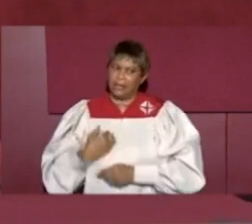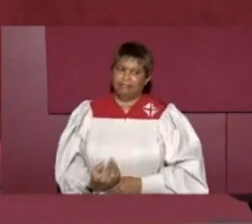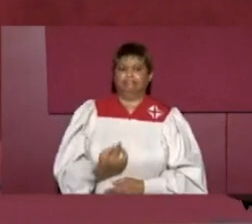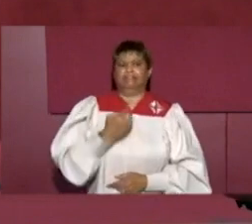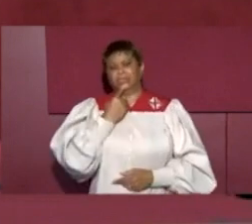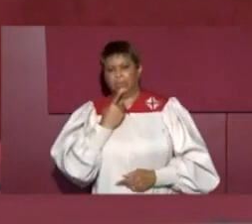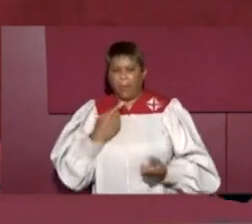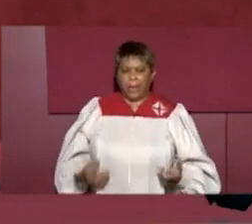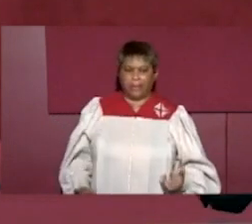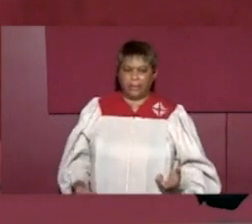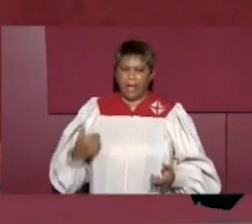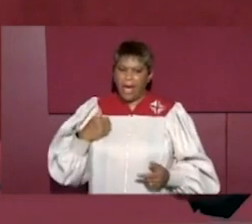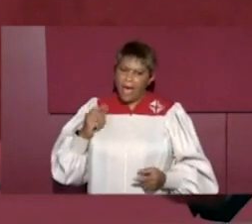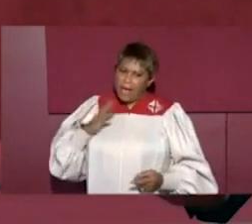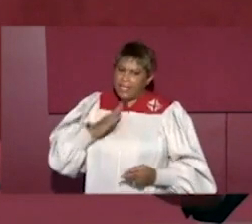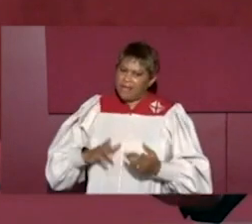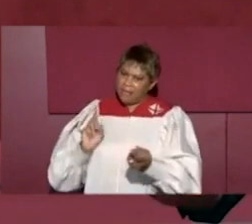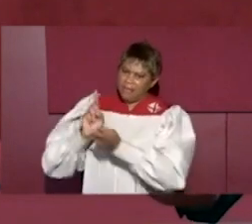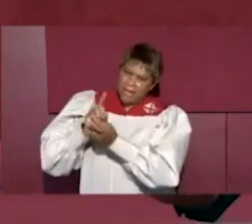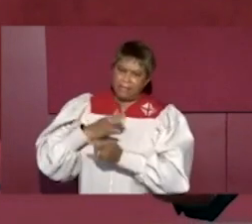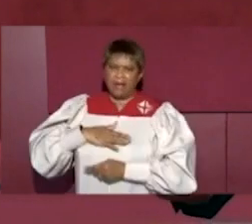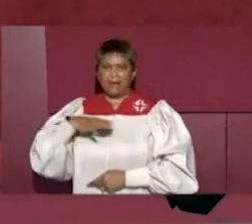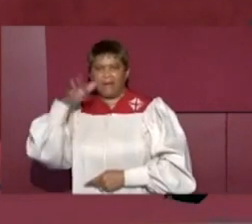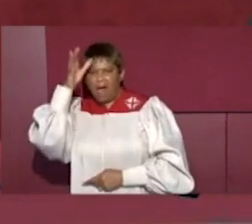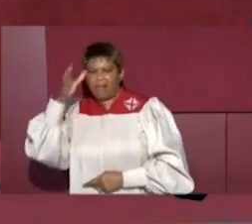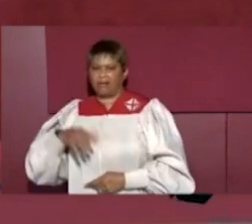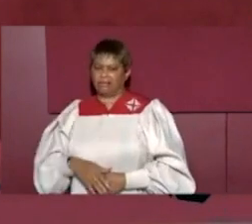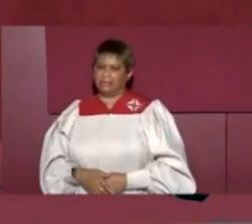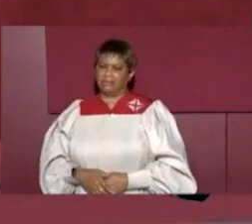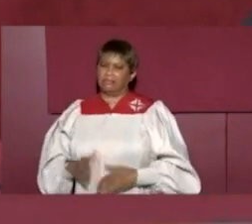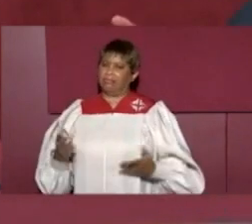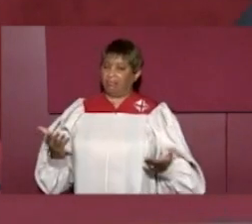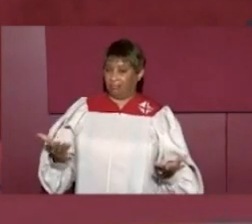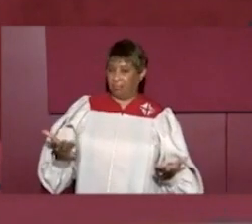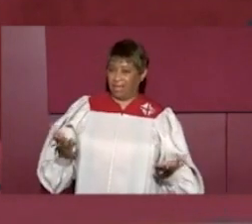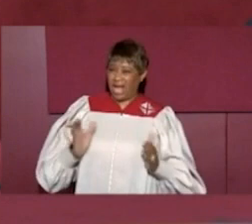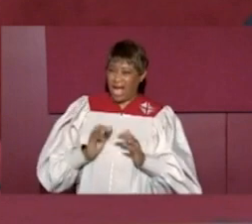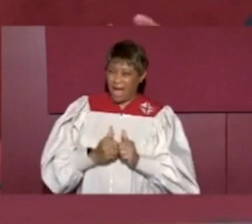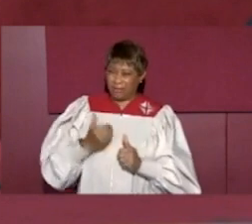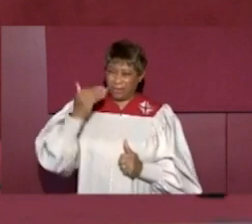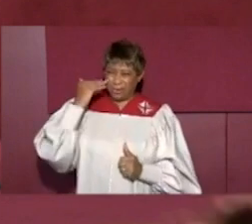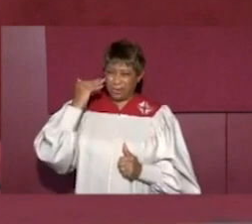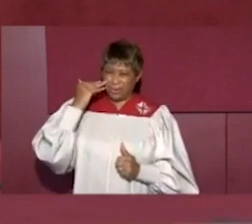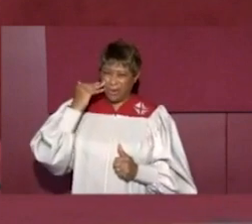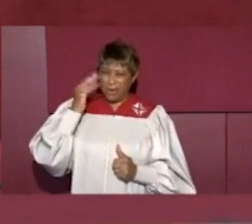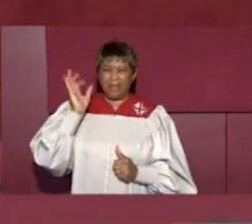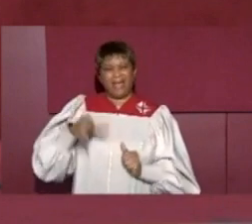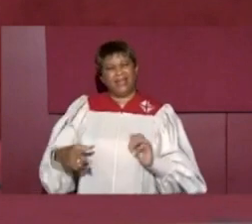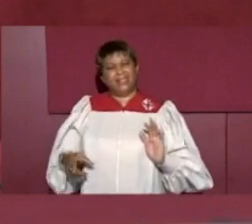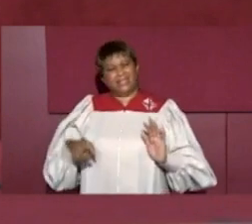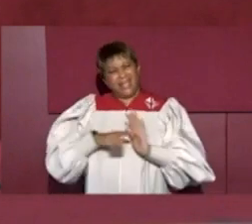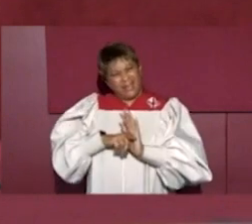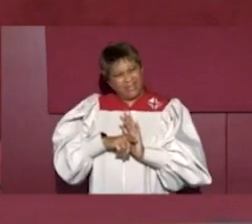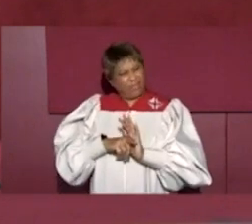disappointed that I never met my father. Now, how do you know that that is negative?